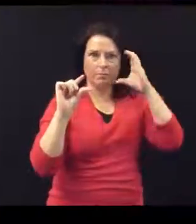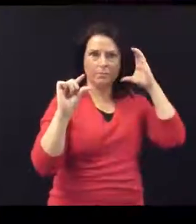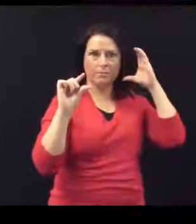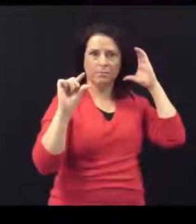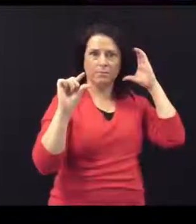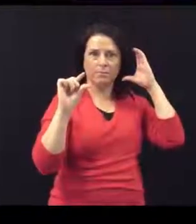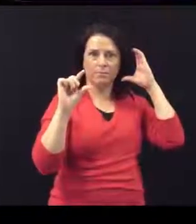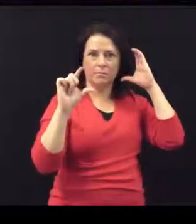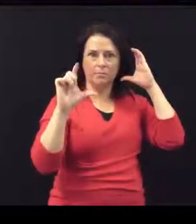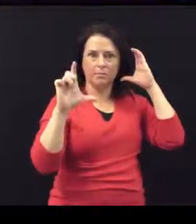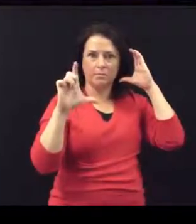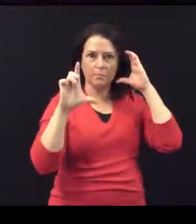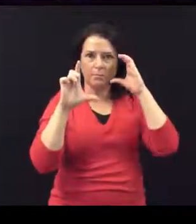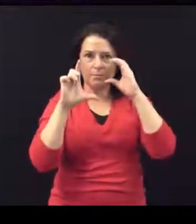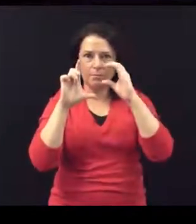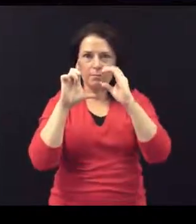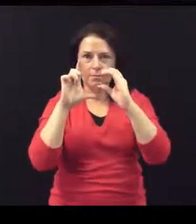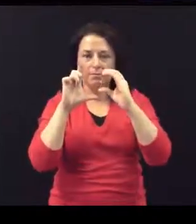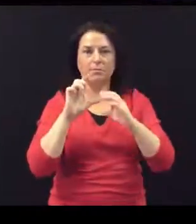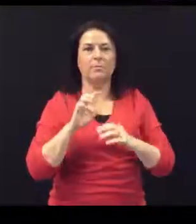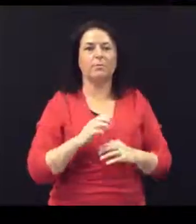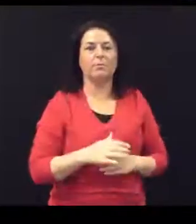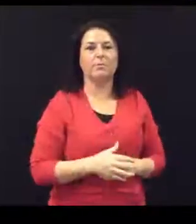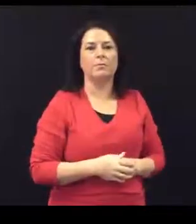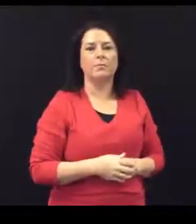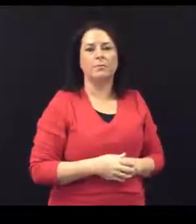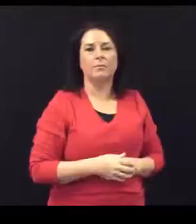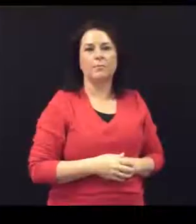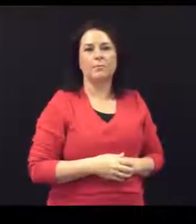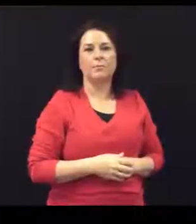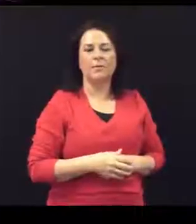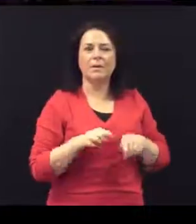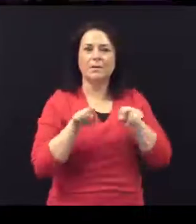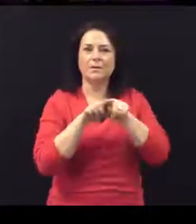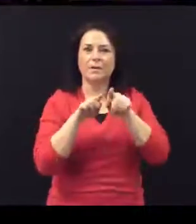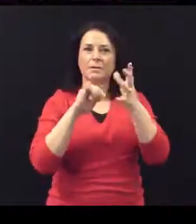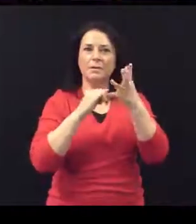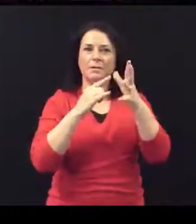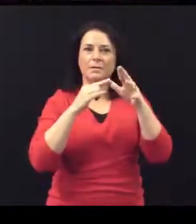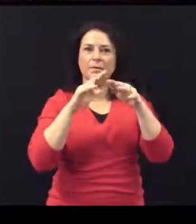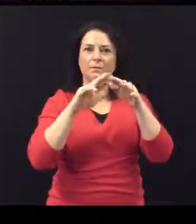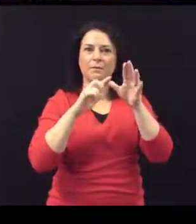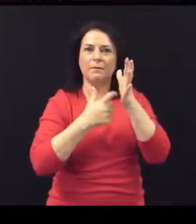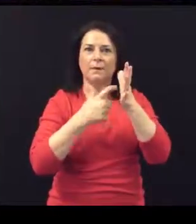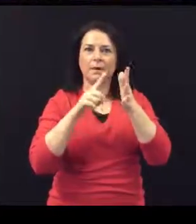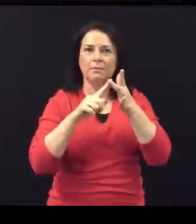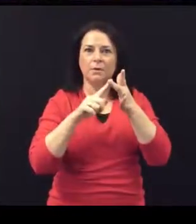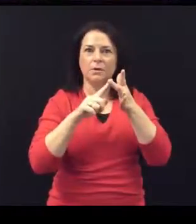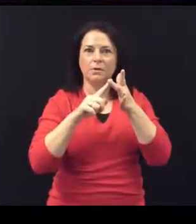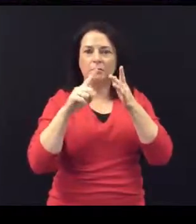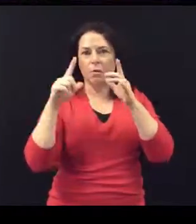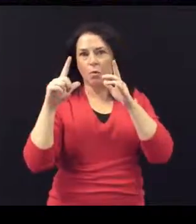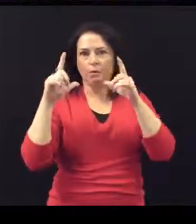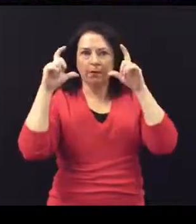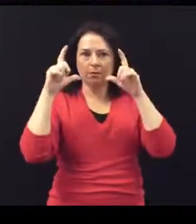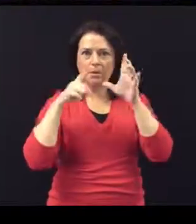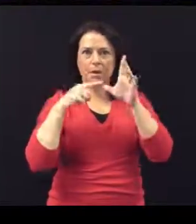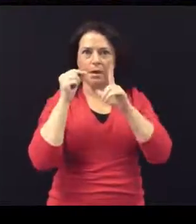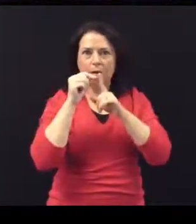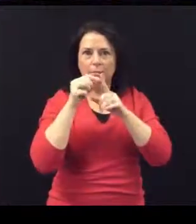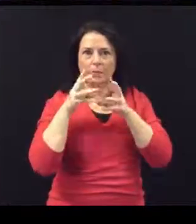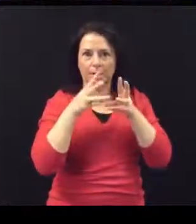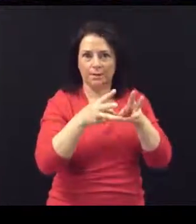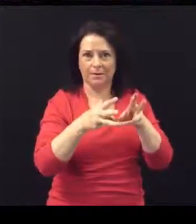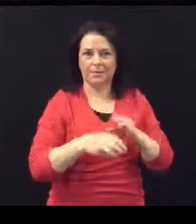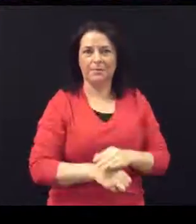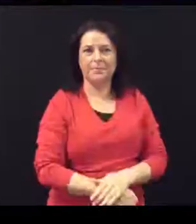out. Spread two fingers apart to zoom in. These are all the same gestures you use in Safari and the Photos app to do